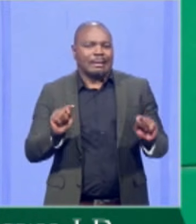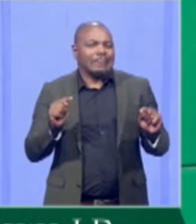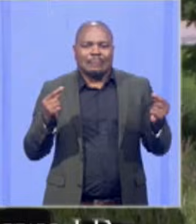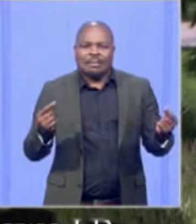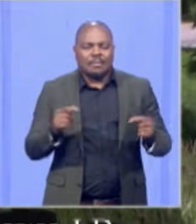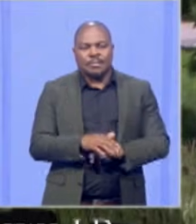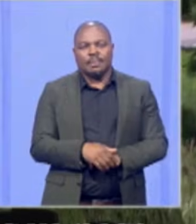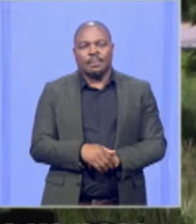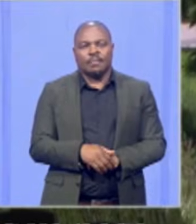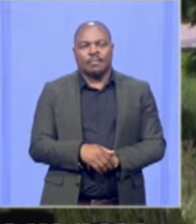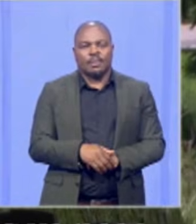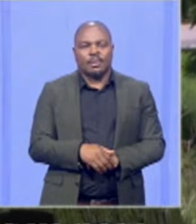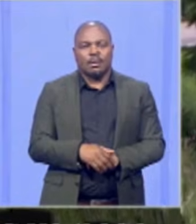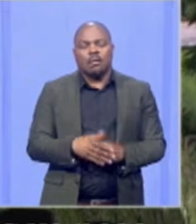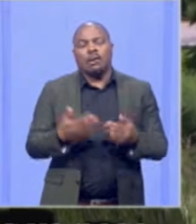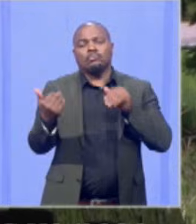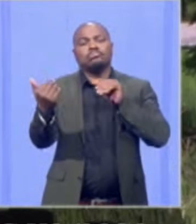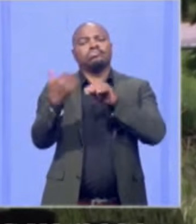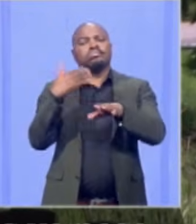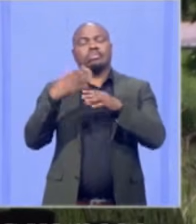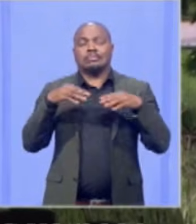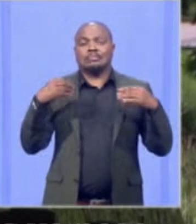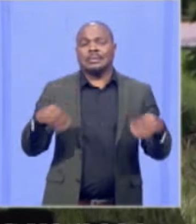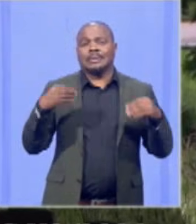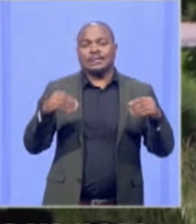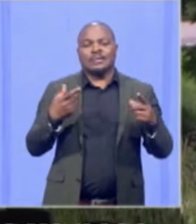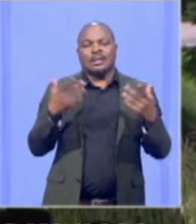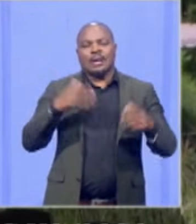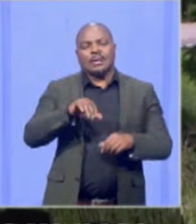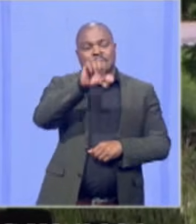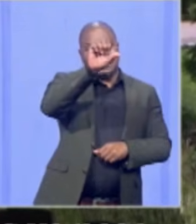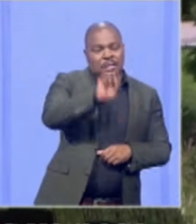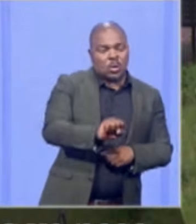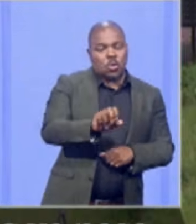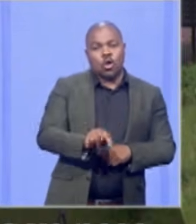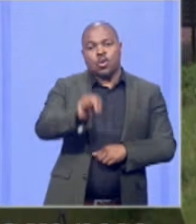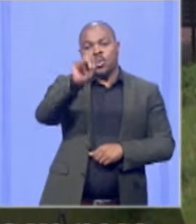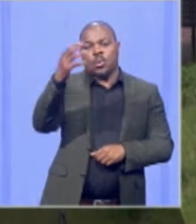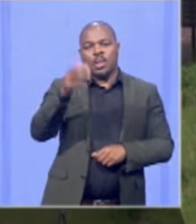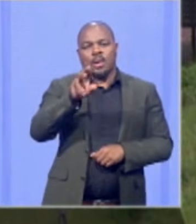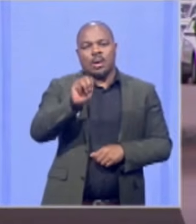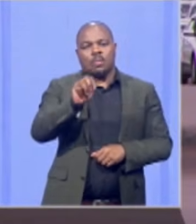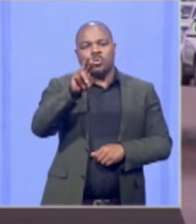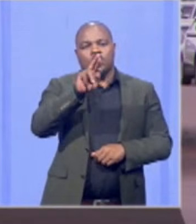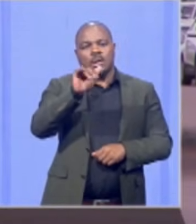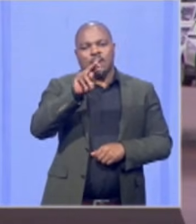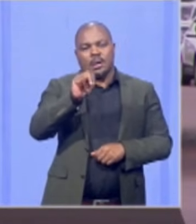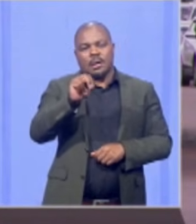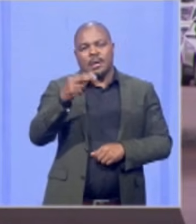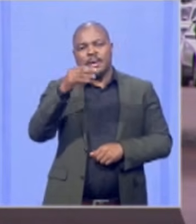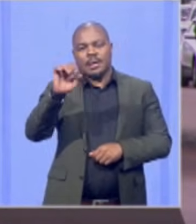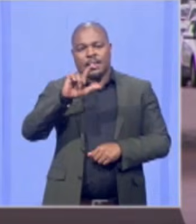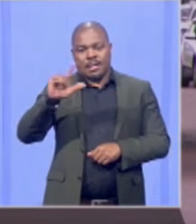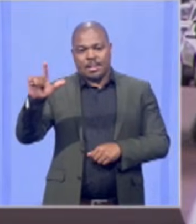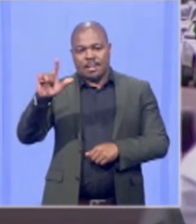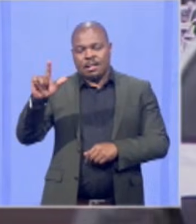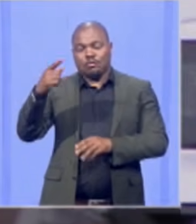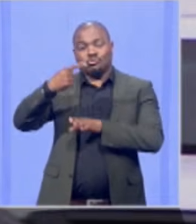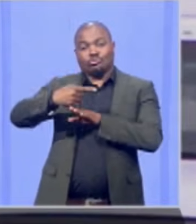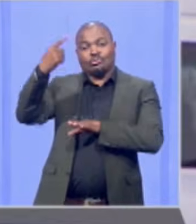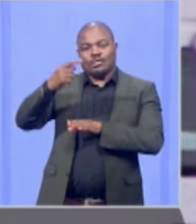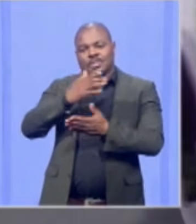time. Pharakano ene tlhanasela kwa mebileng e lebang kwa Borwa le Bokone kwa Marian Hill Toll Plaza fa ba tsaya maeto ba ne ba leba